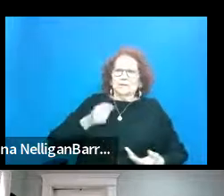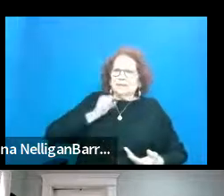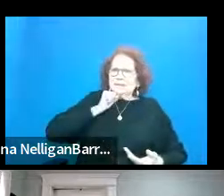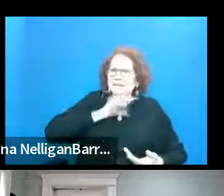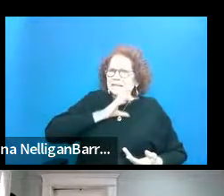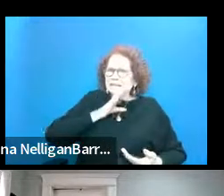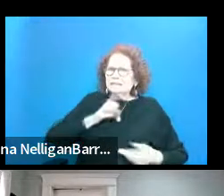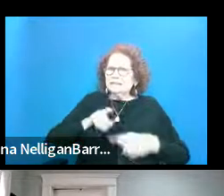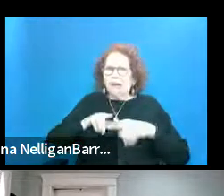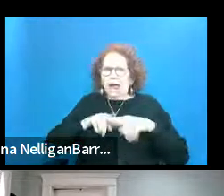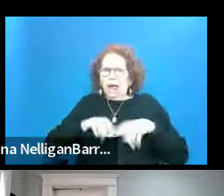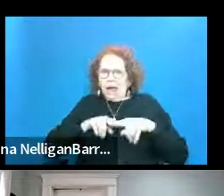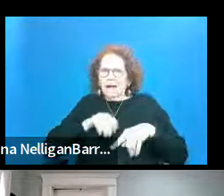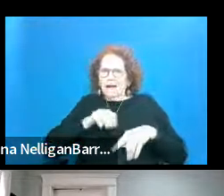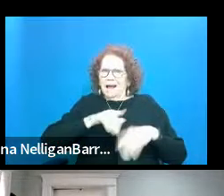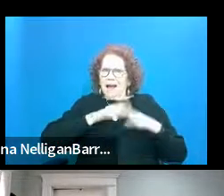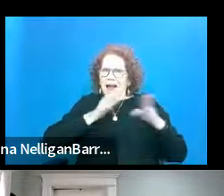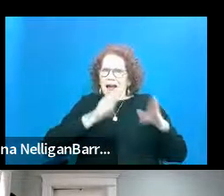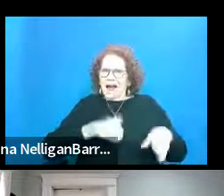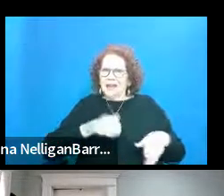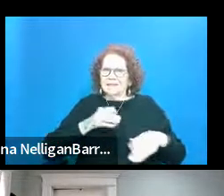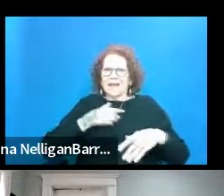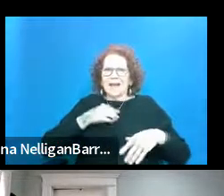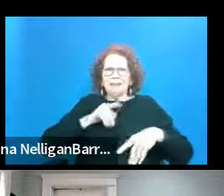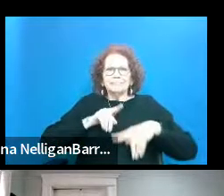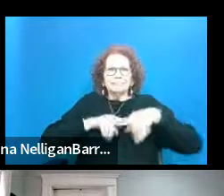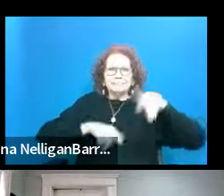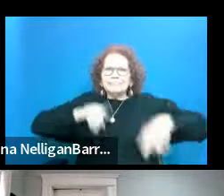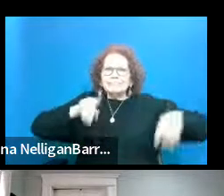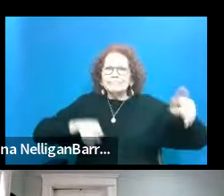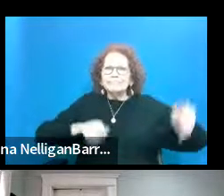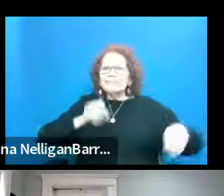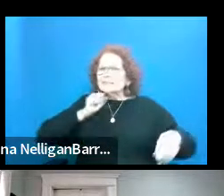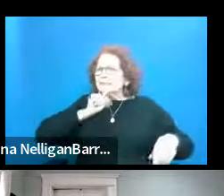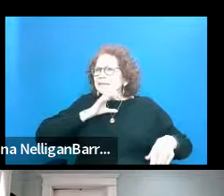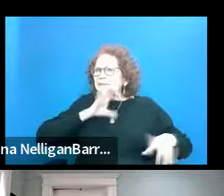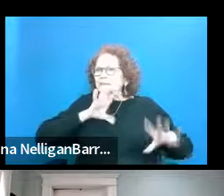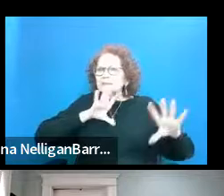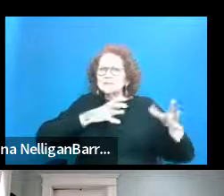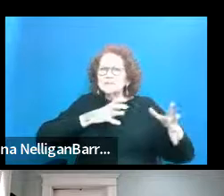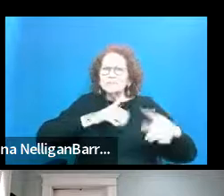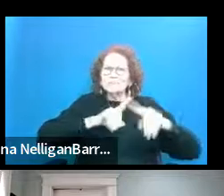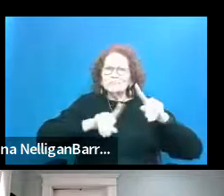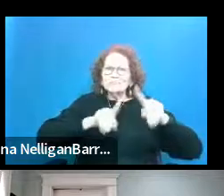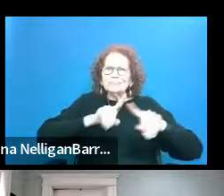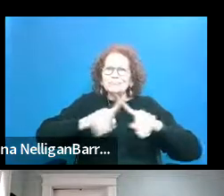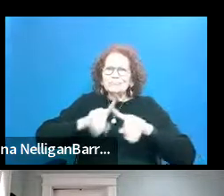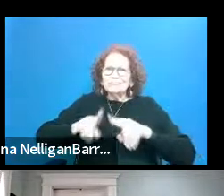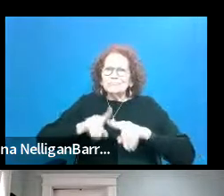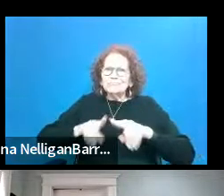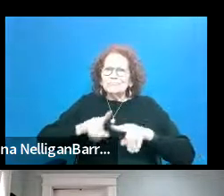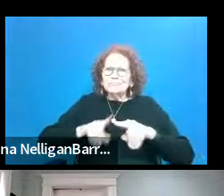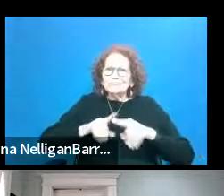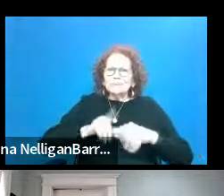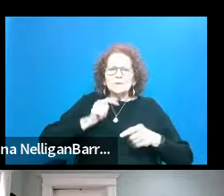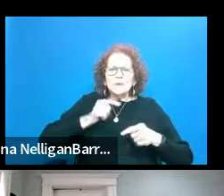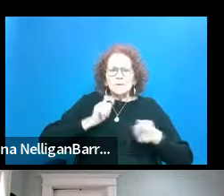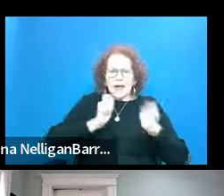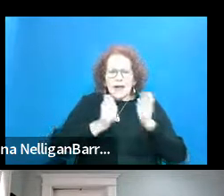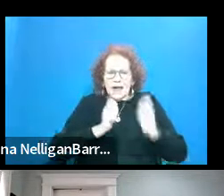diverse senior-based population that they're working with. Adaptive reuse of a building and keeping Hickey Freeman engaged in the